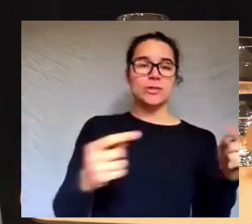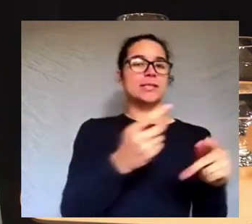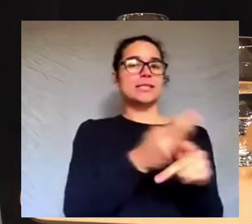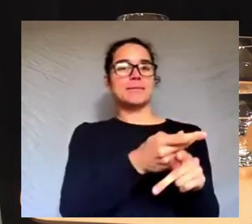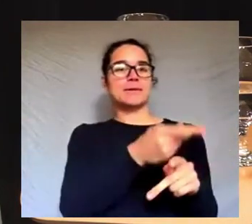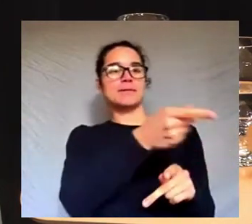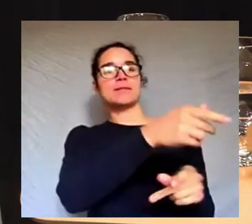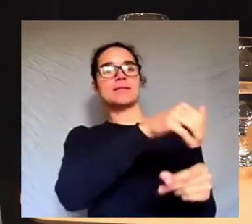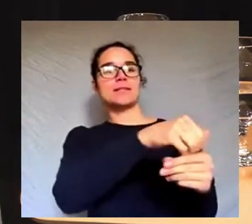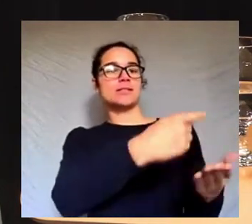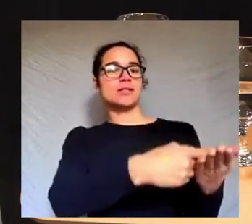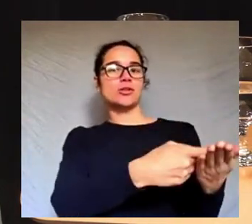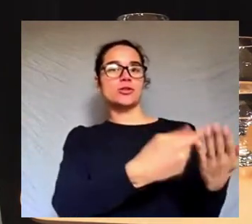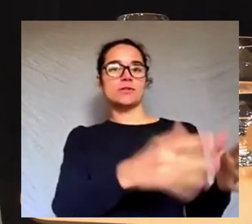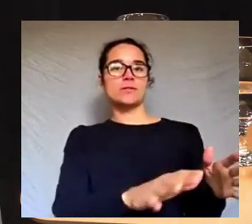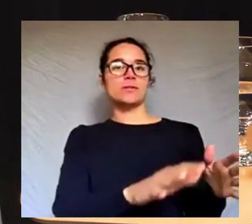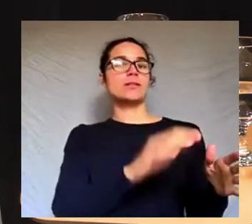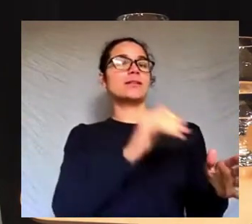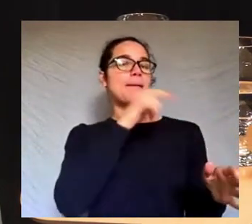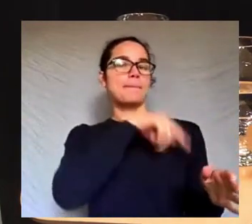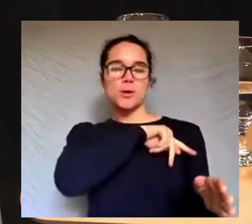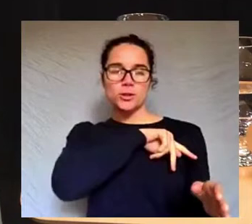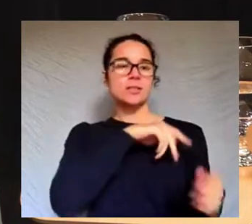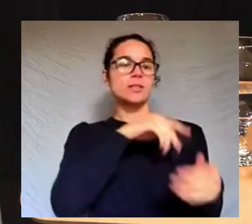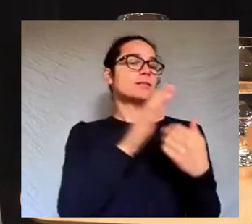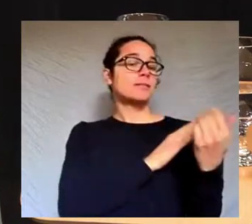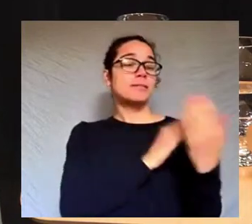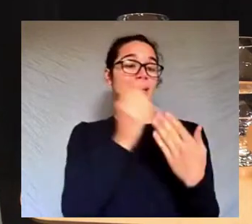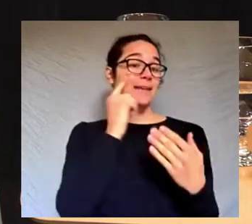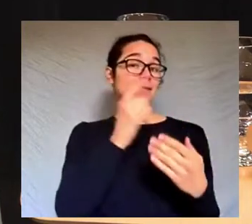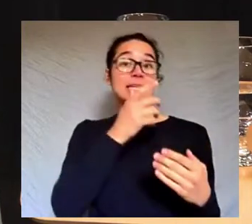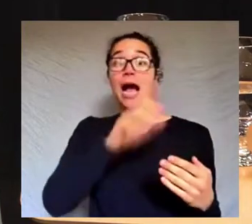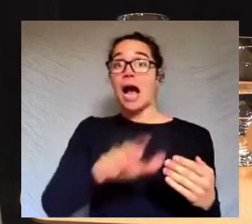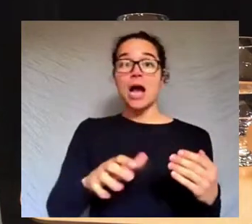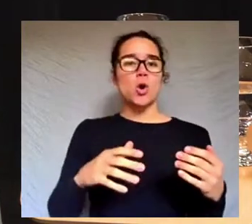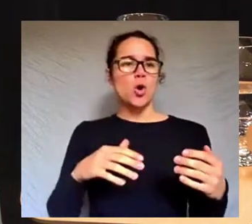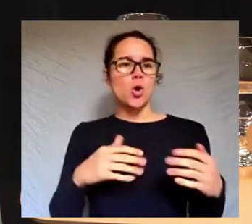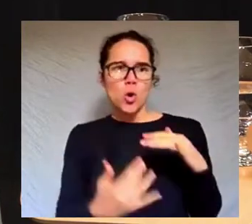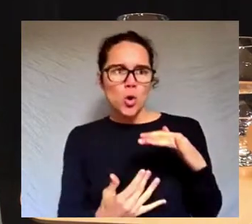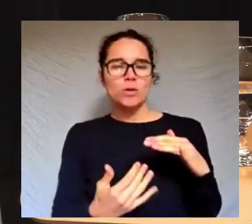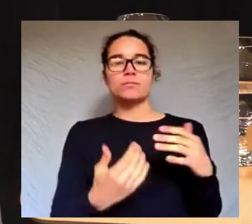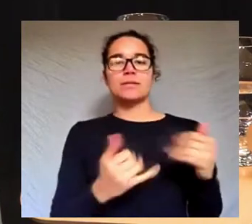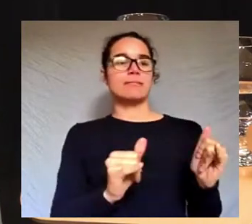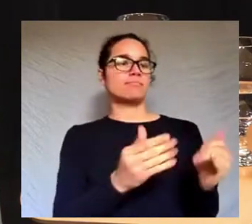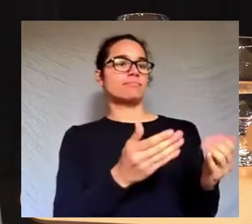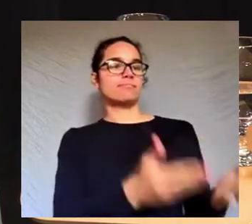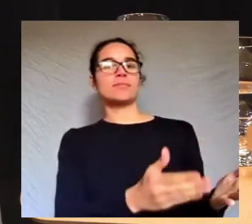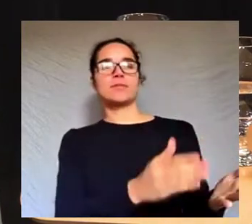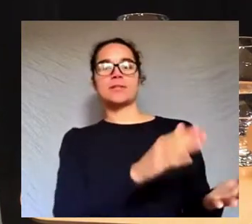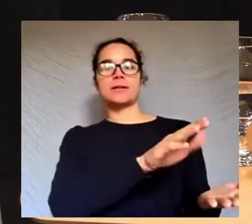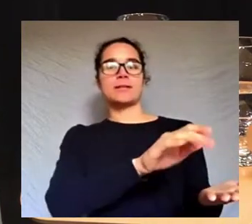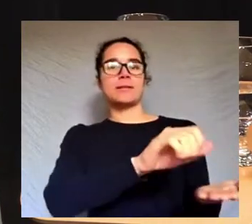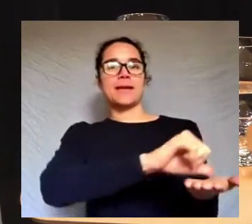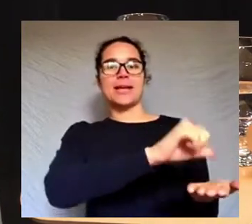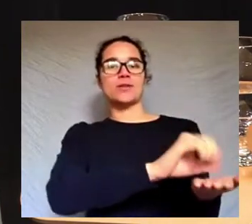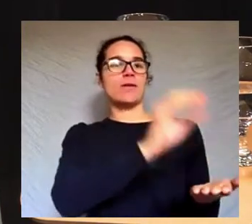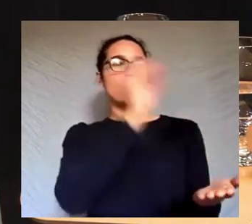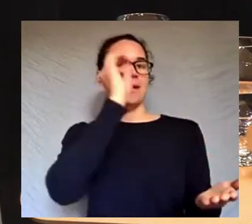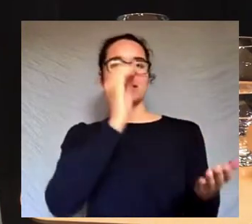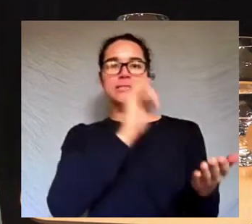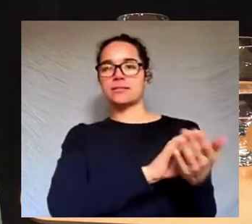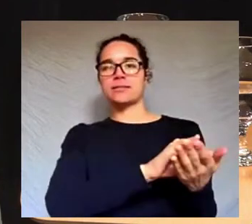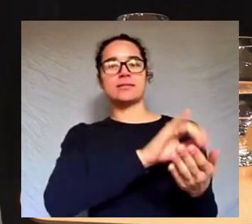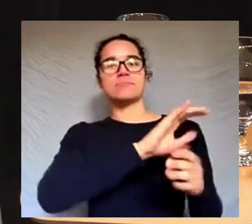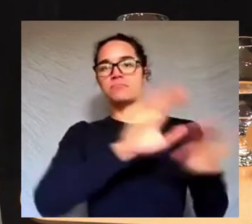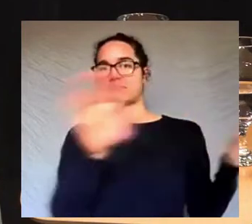discussions, and we keep it, even when it's heated, on the page of our opinions. And I wish, if there's one thing that I want to communicate to